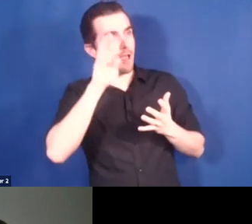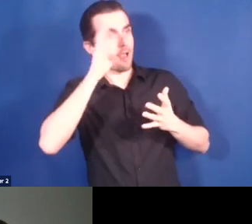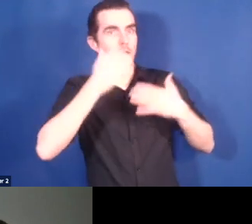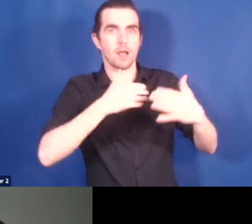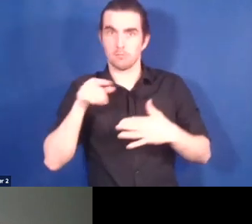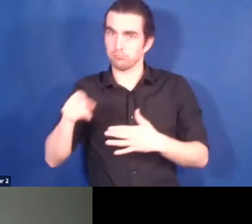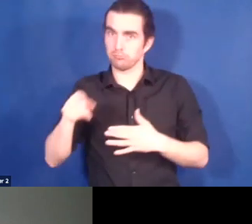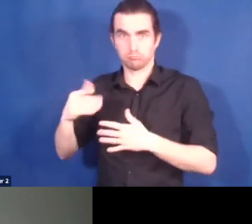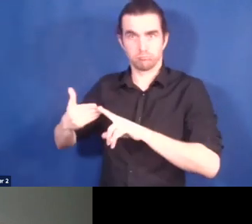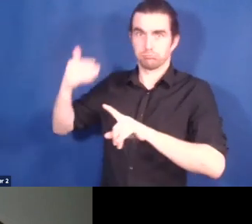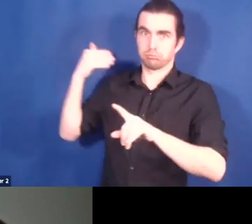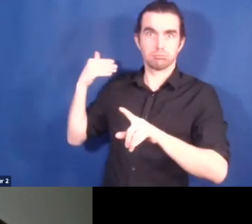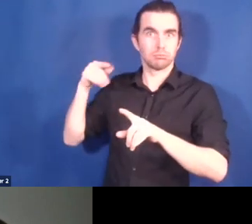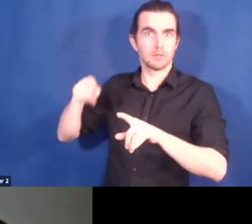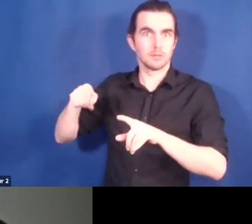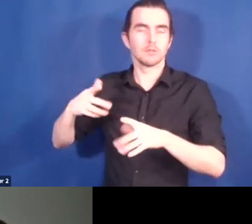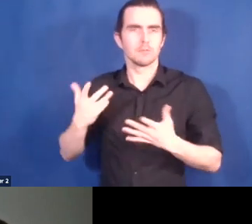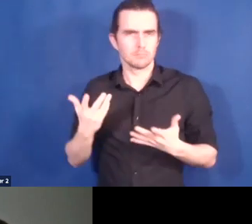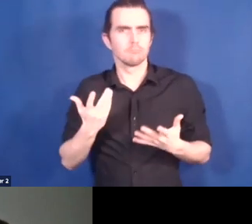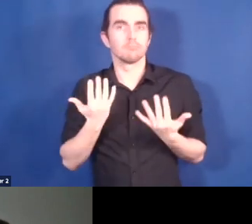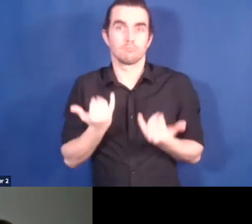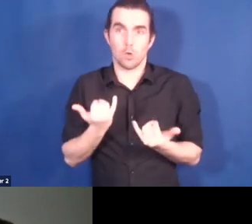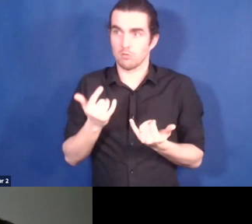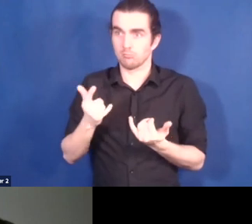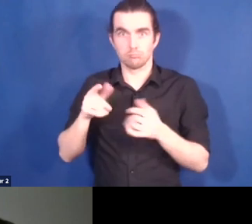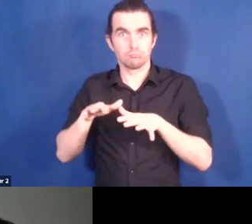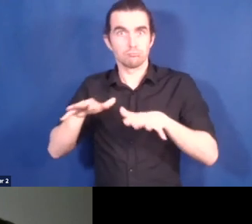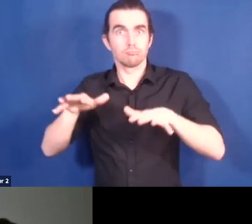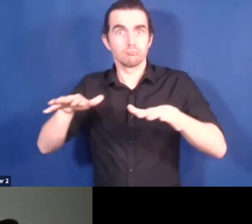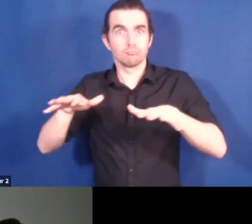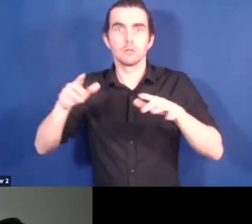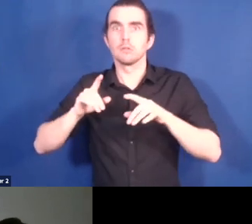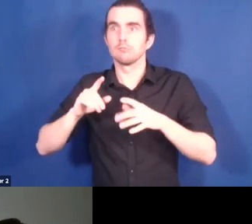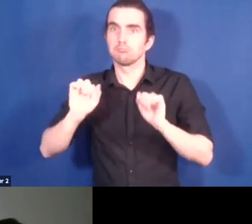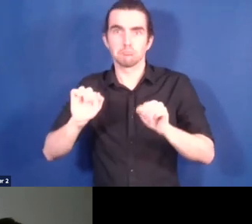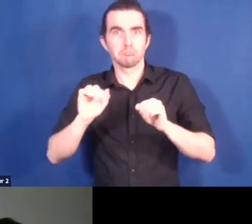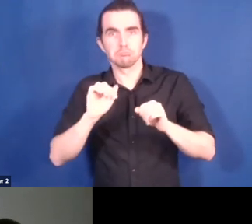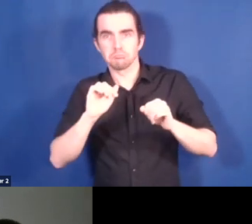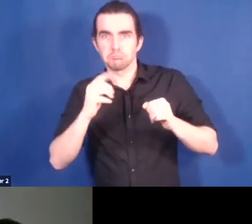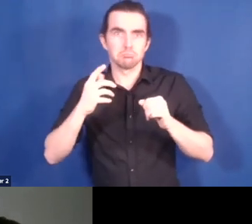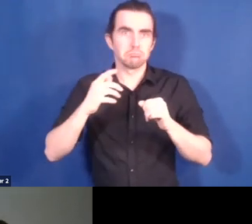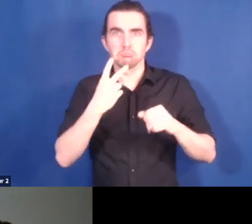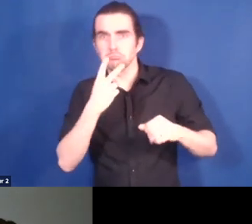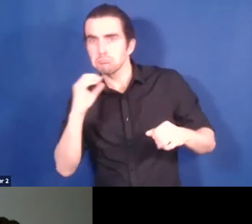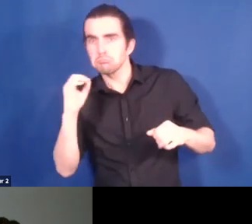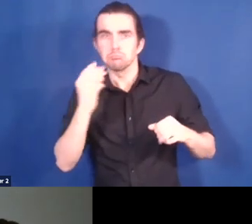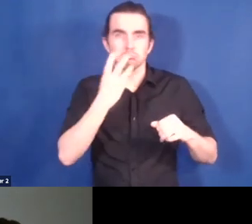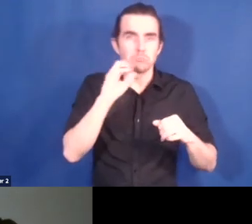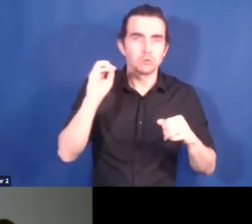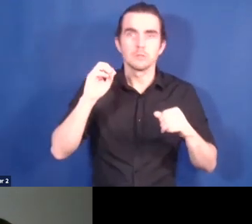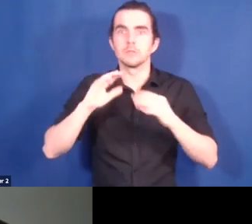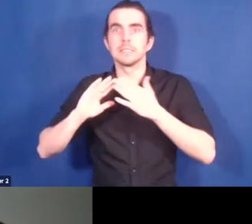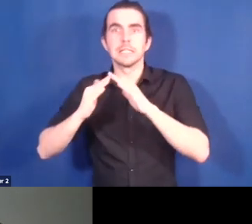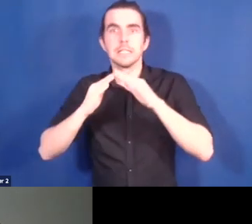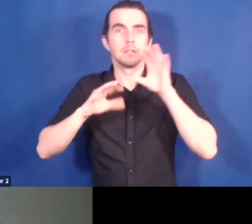in detail for Durban, South Africa, back in the month of December, Durban being the first city that actually made a